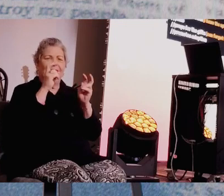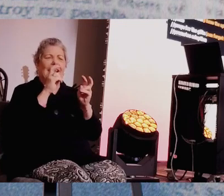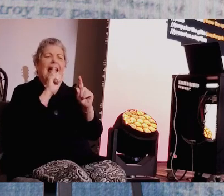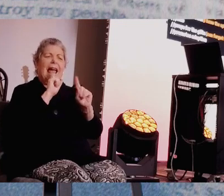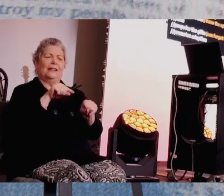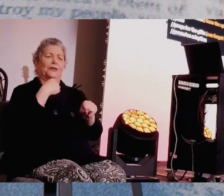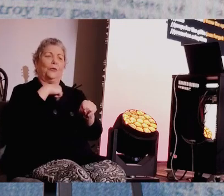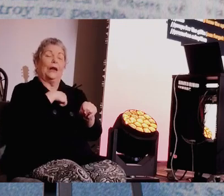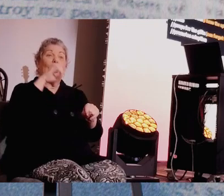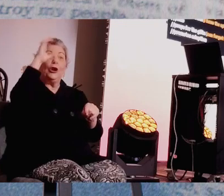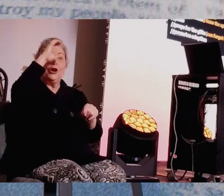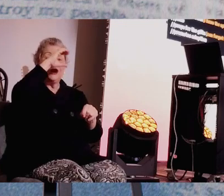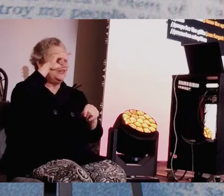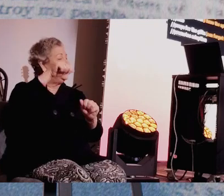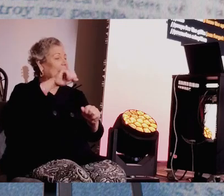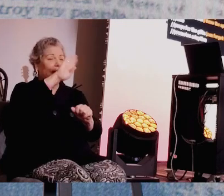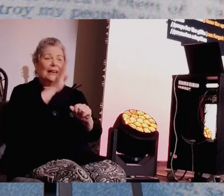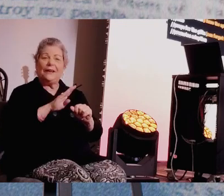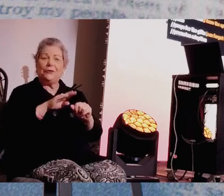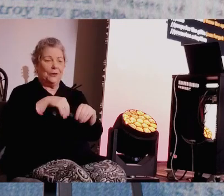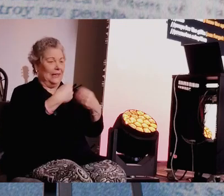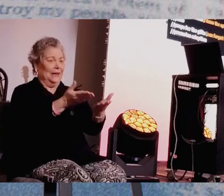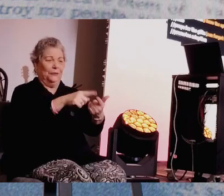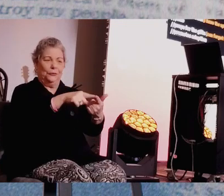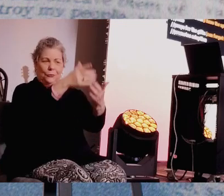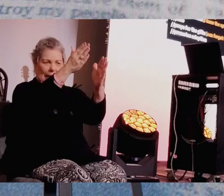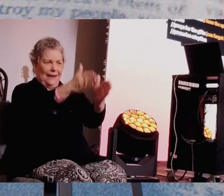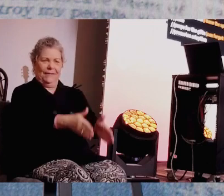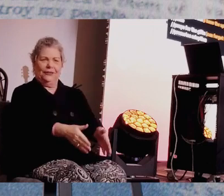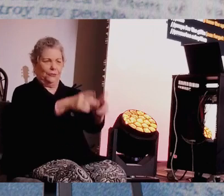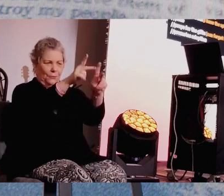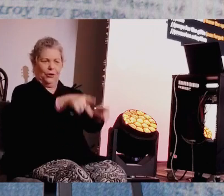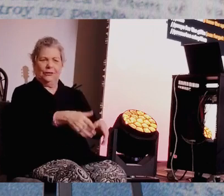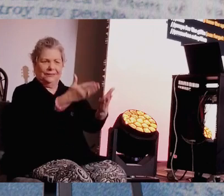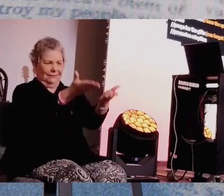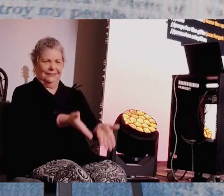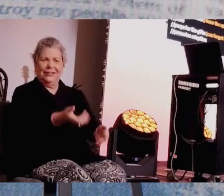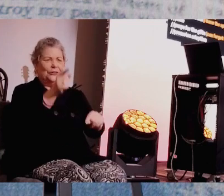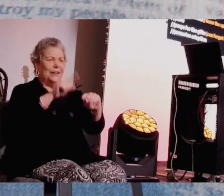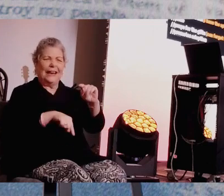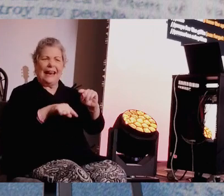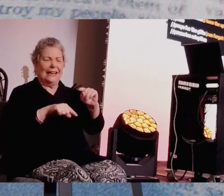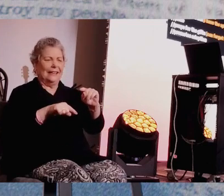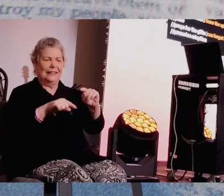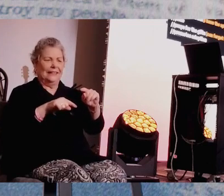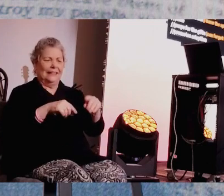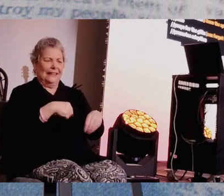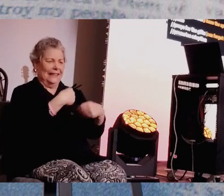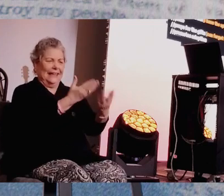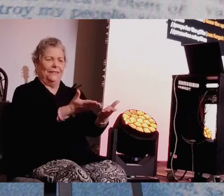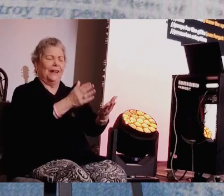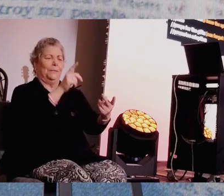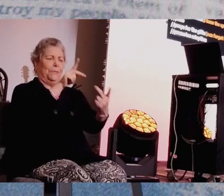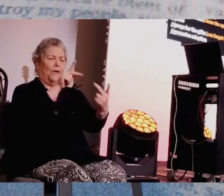corporate answer that you can never give to an individual. You can't supply a corporate